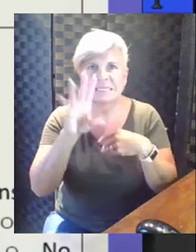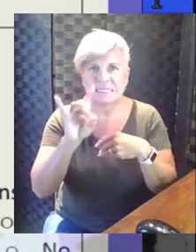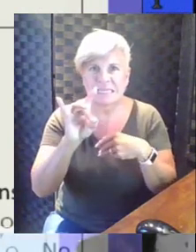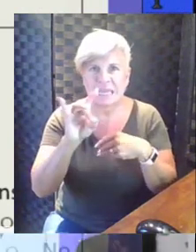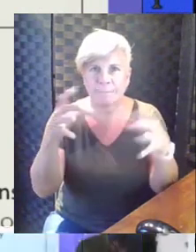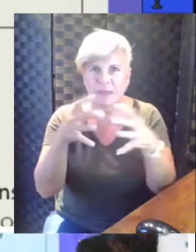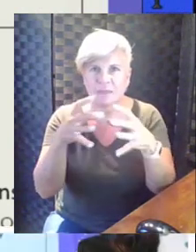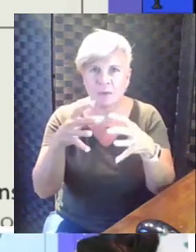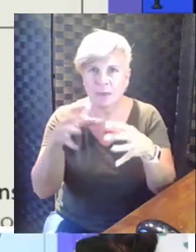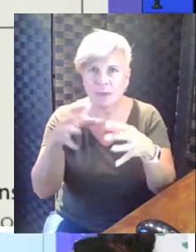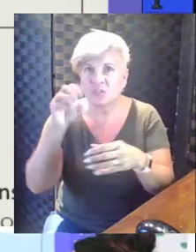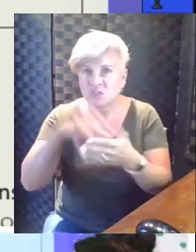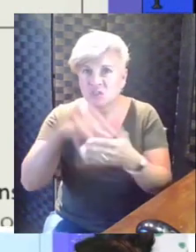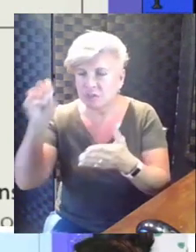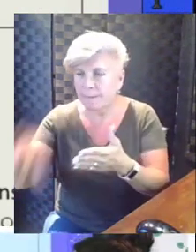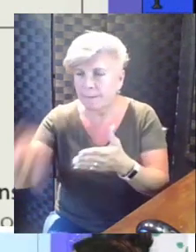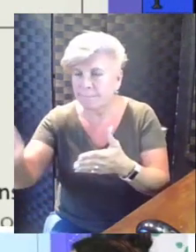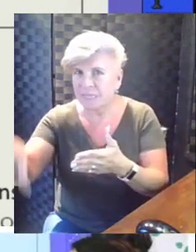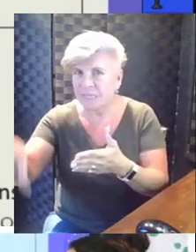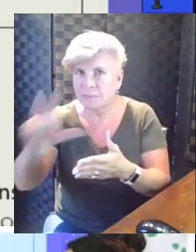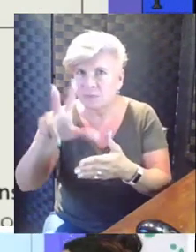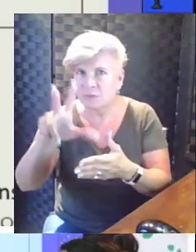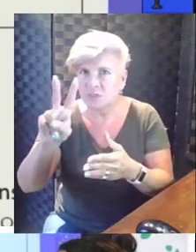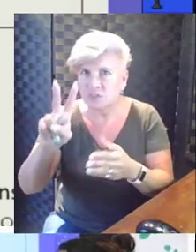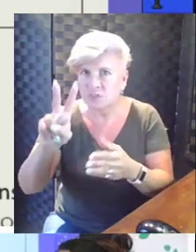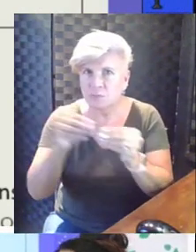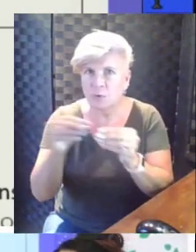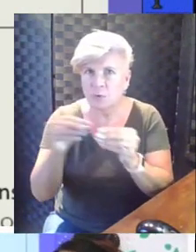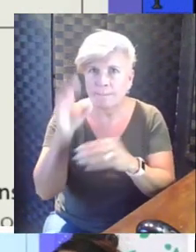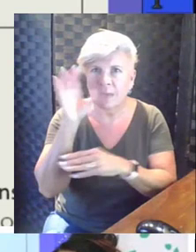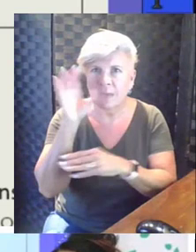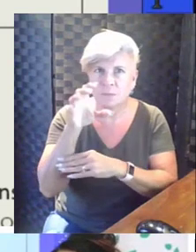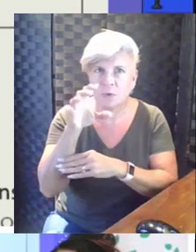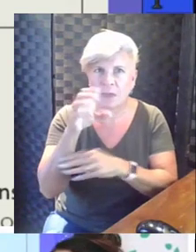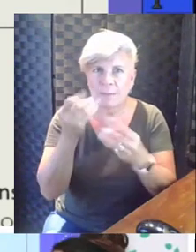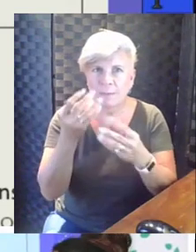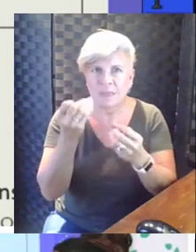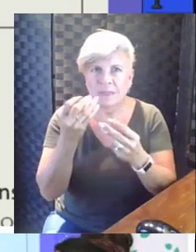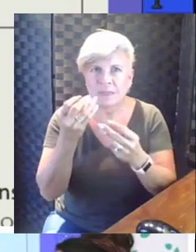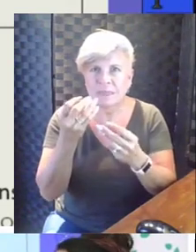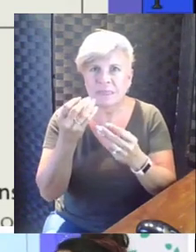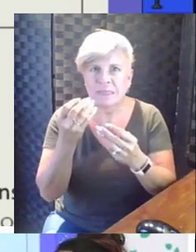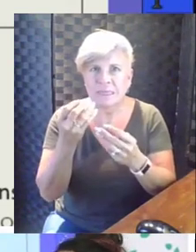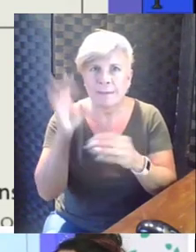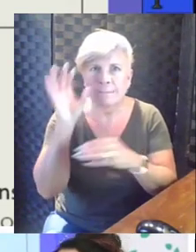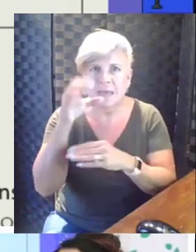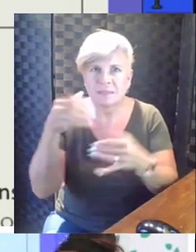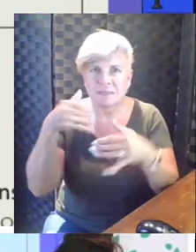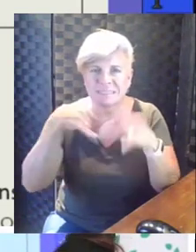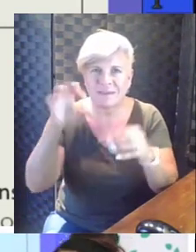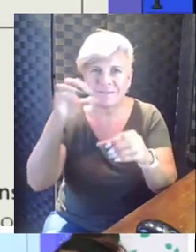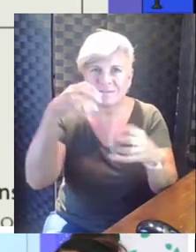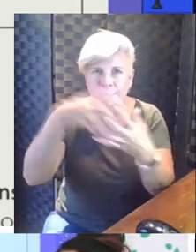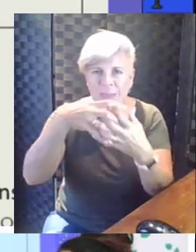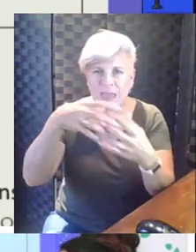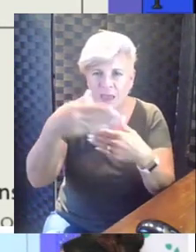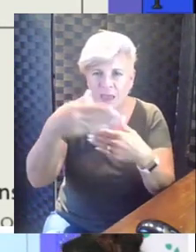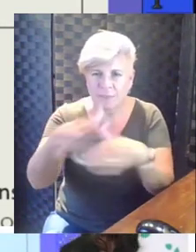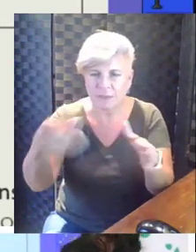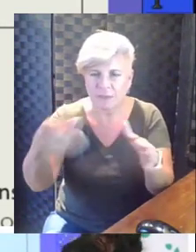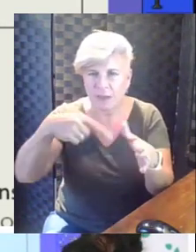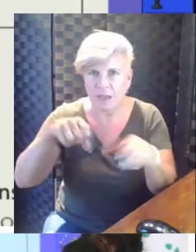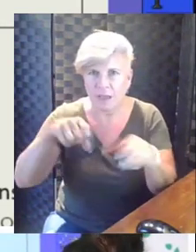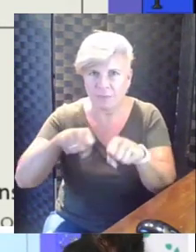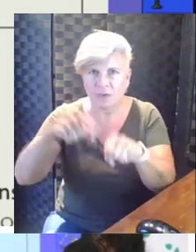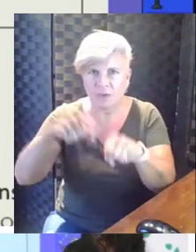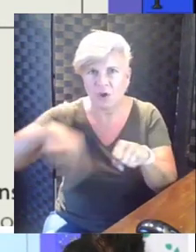32 basketballs. How many basketballs will still fit on the cart? We should know by now we need to look for that question.